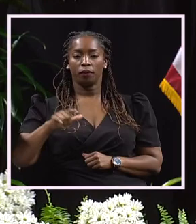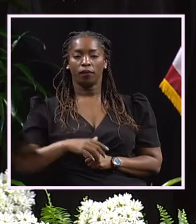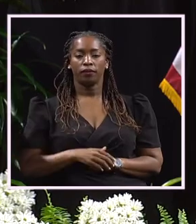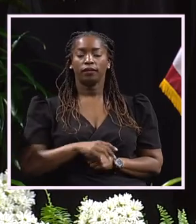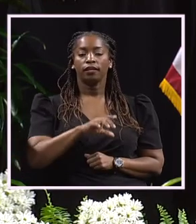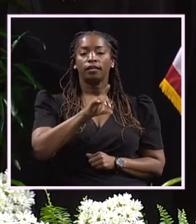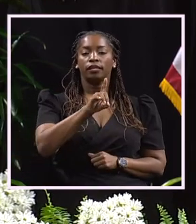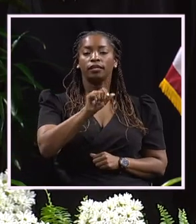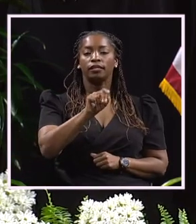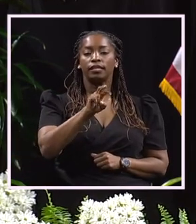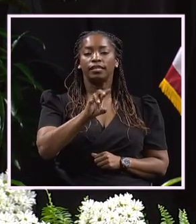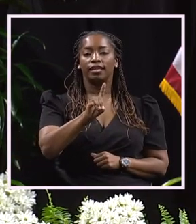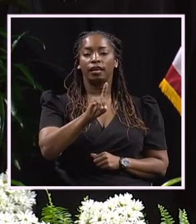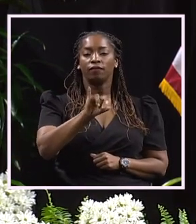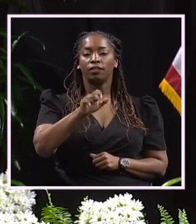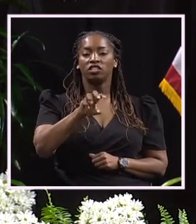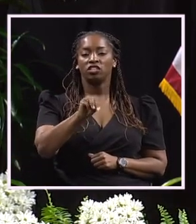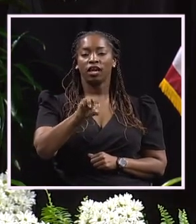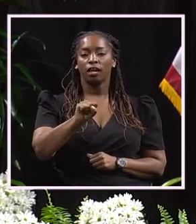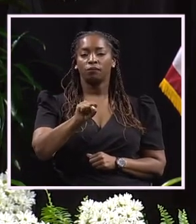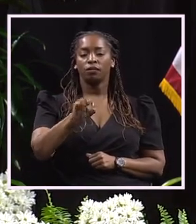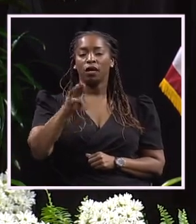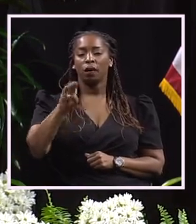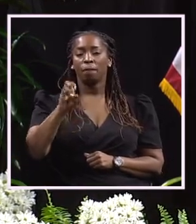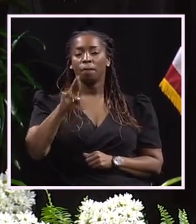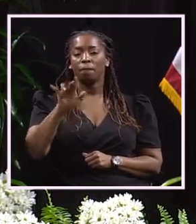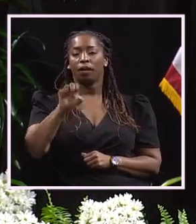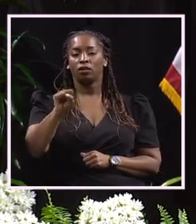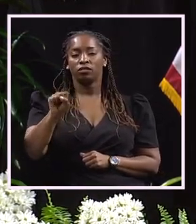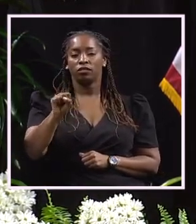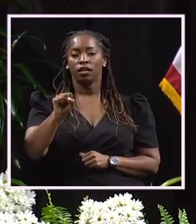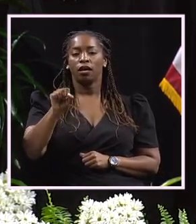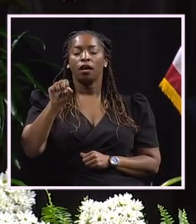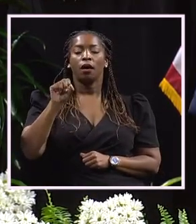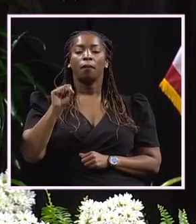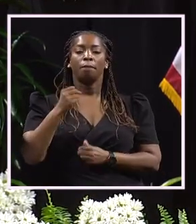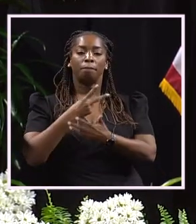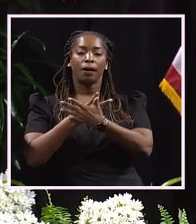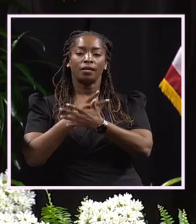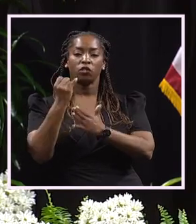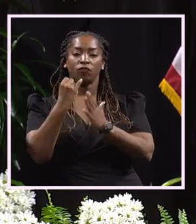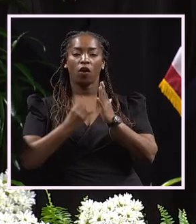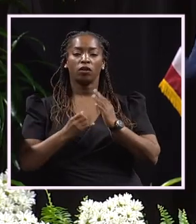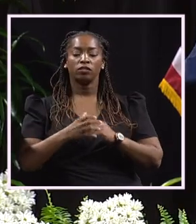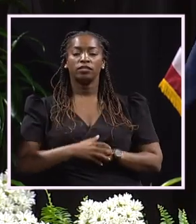David James Paris, Master of Arts.